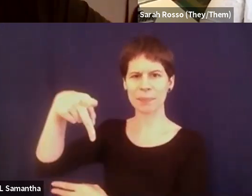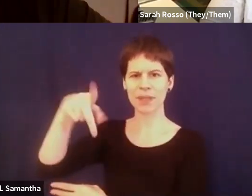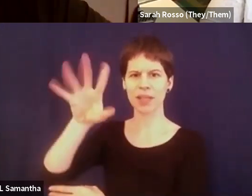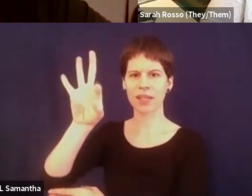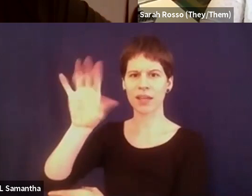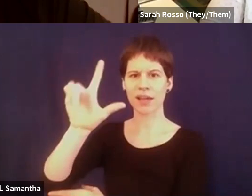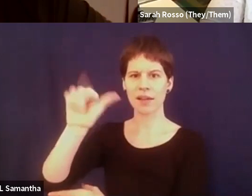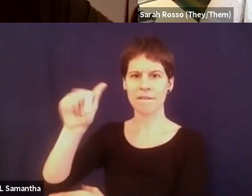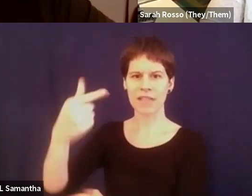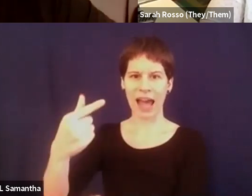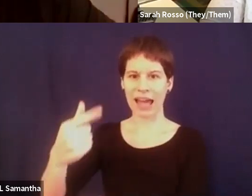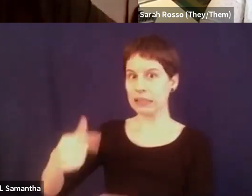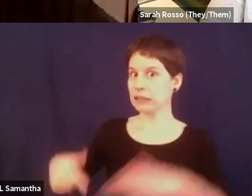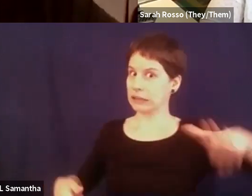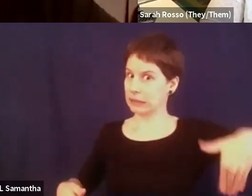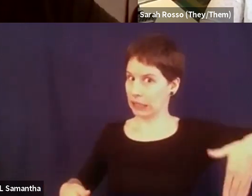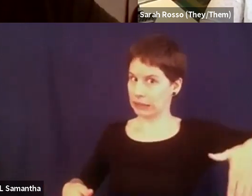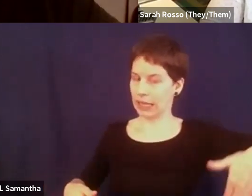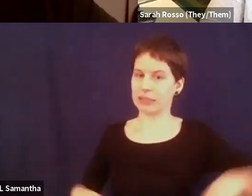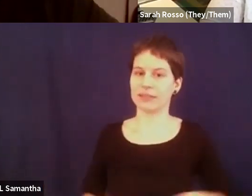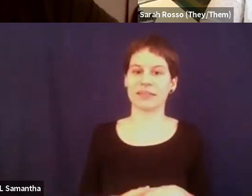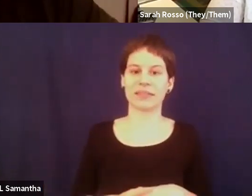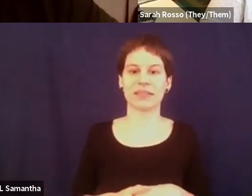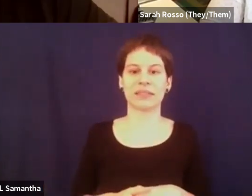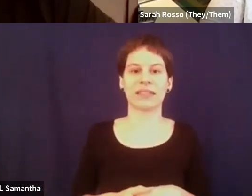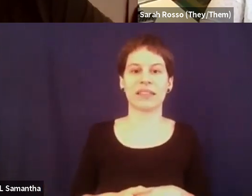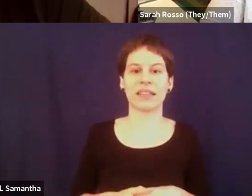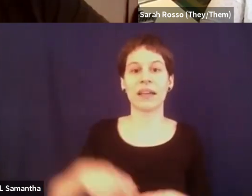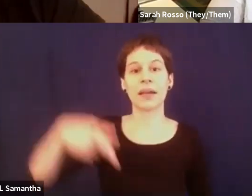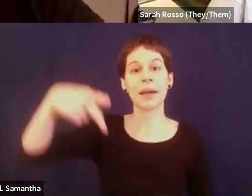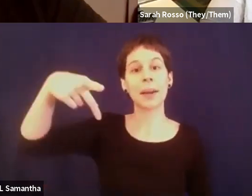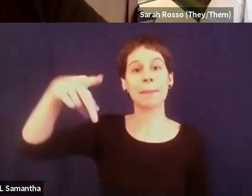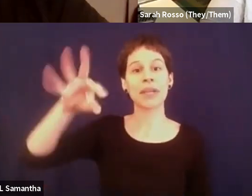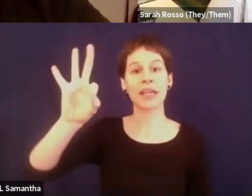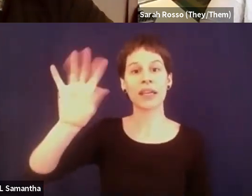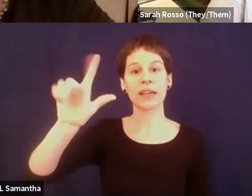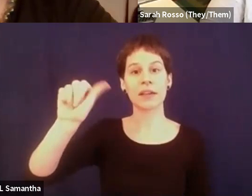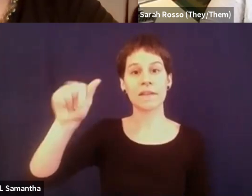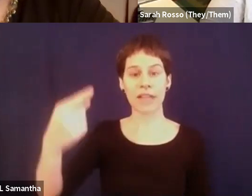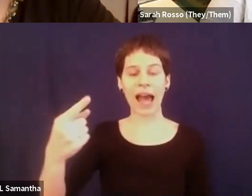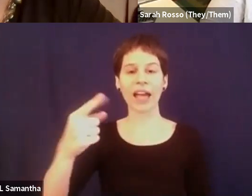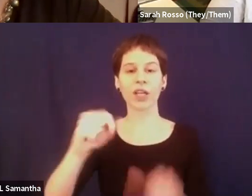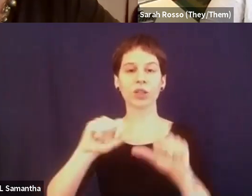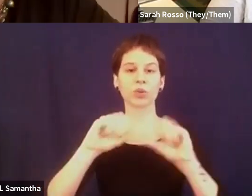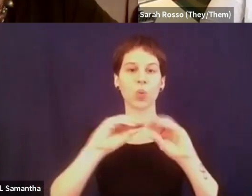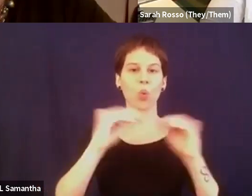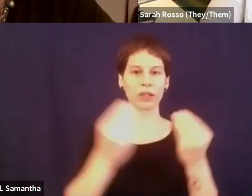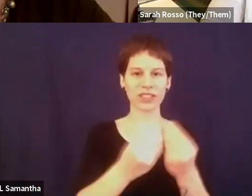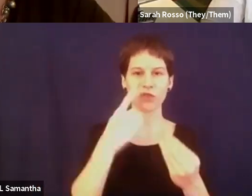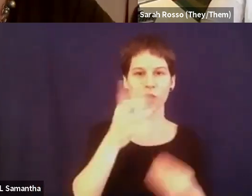Not yet. We haven't said PFLAG. PFLAG is the organization supportive for parents and allies. And for people who